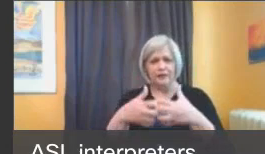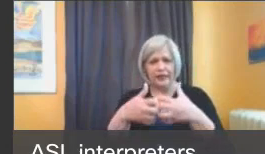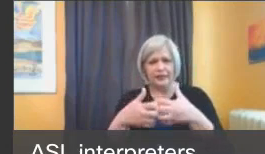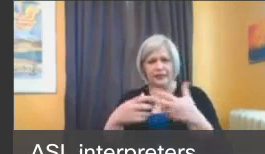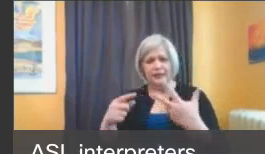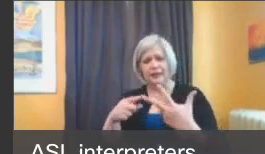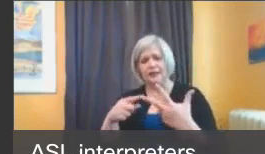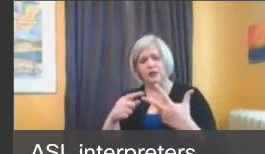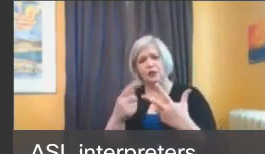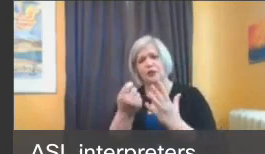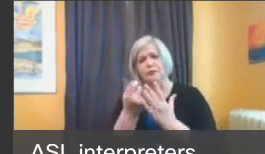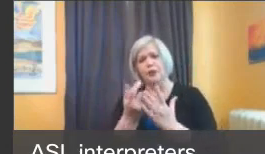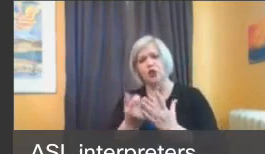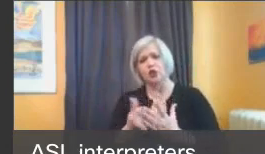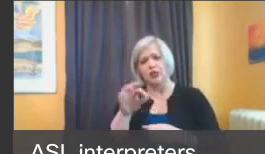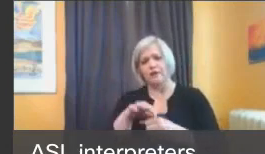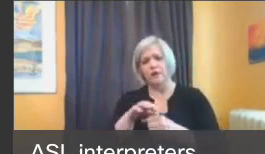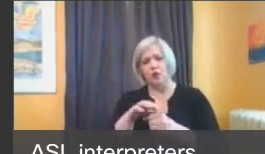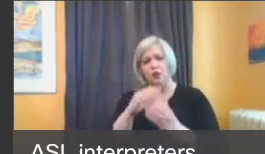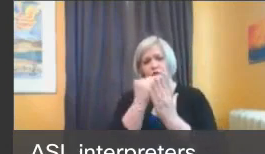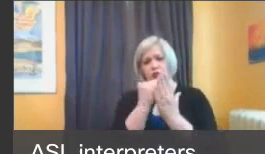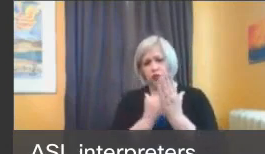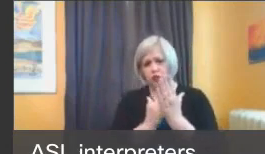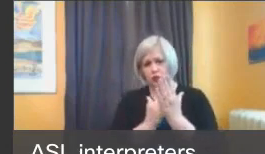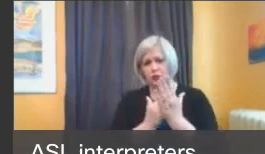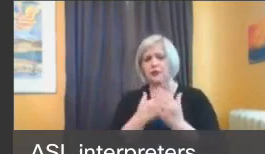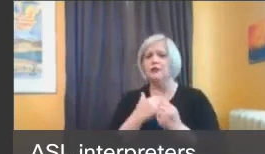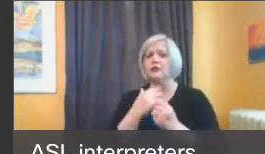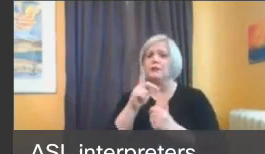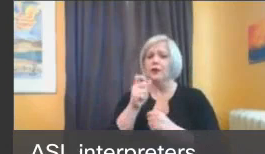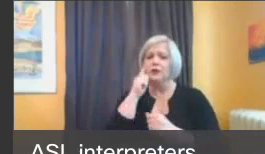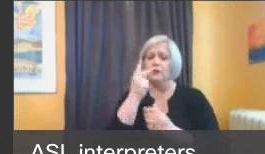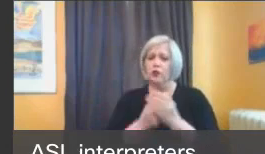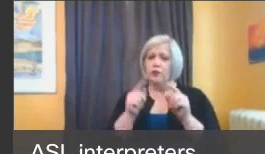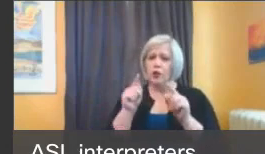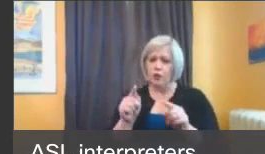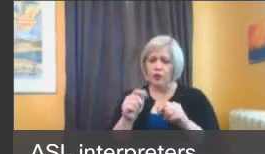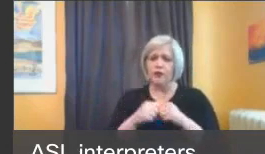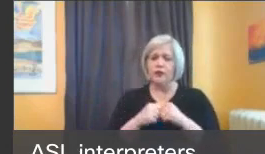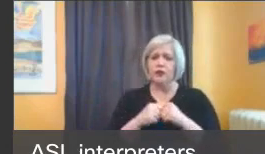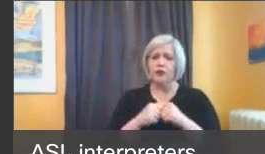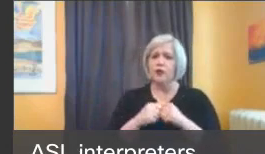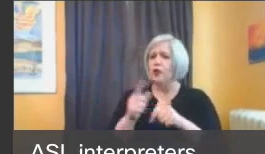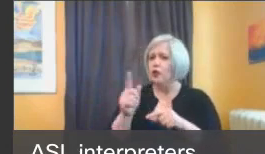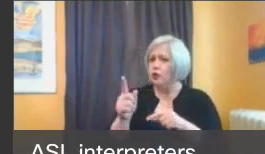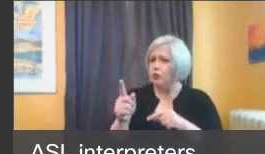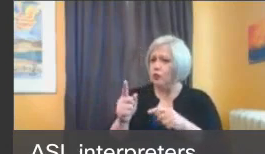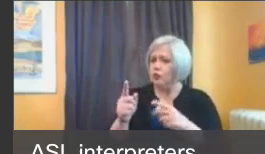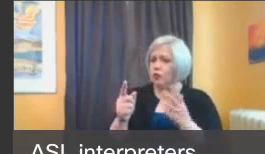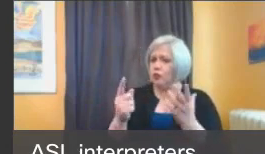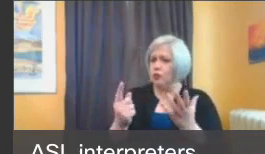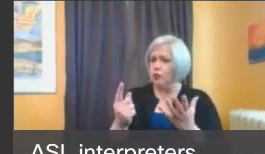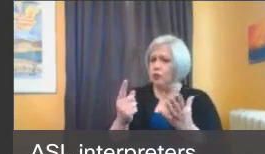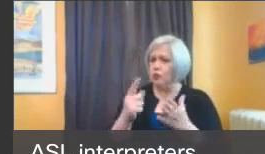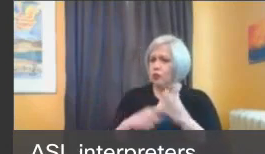purging voter rolls. My question to both of you is, what constitutes purging voter rolls